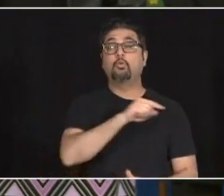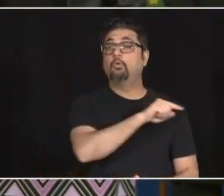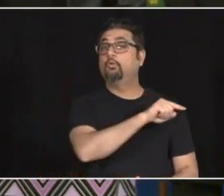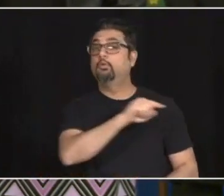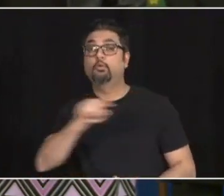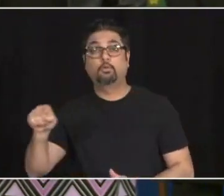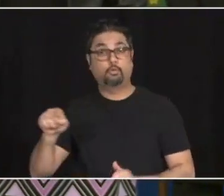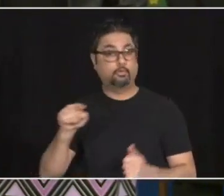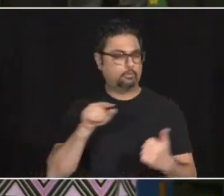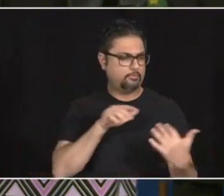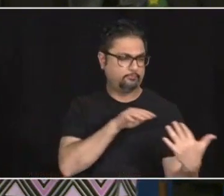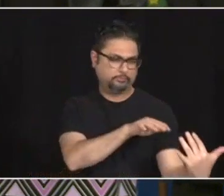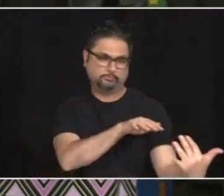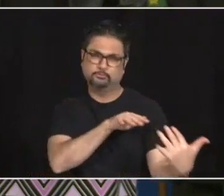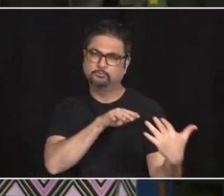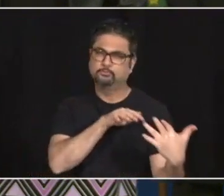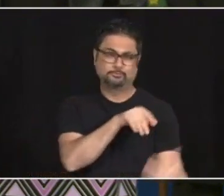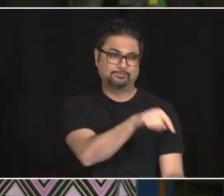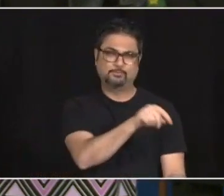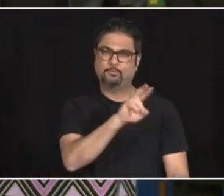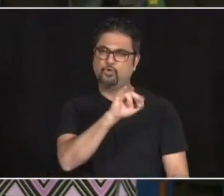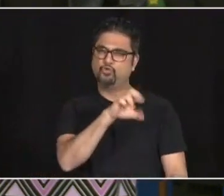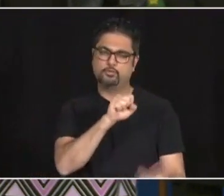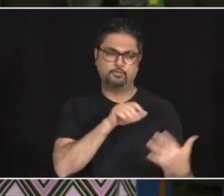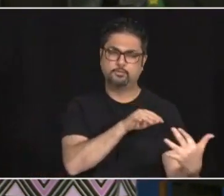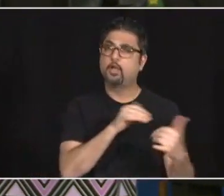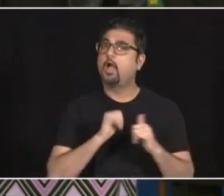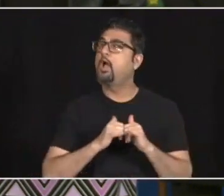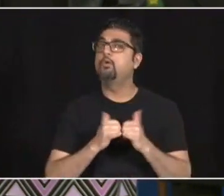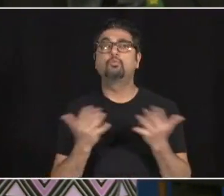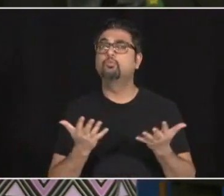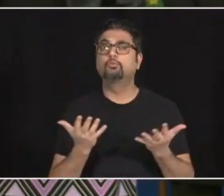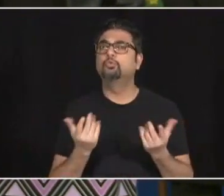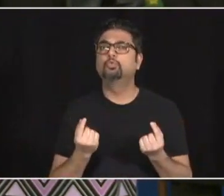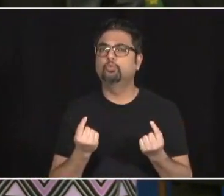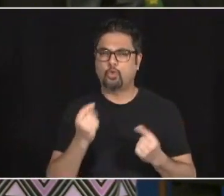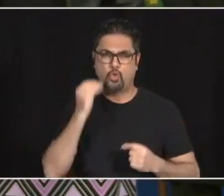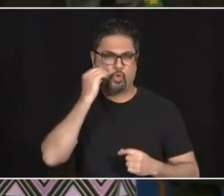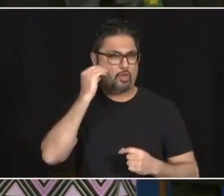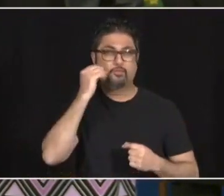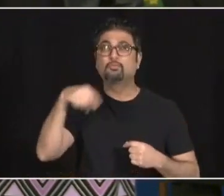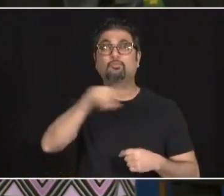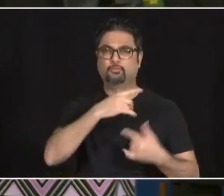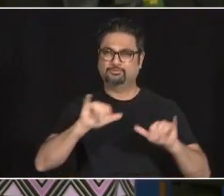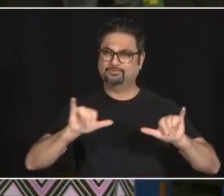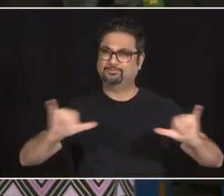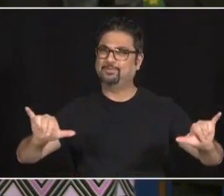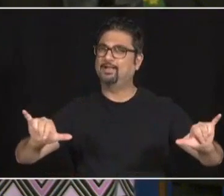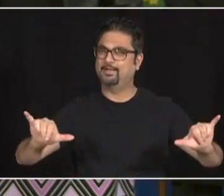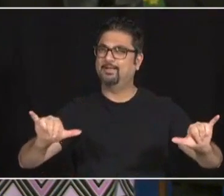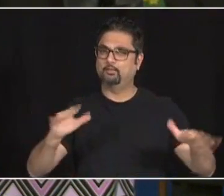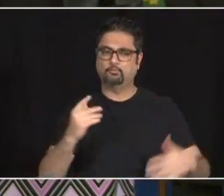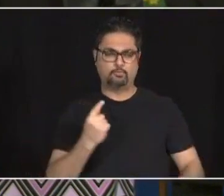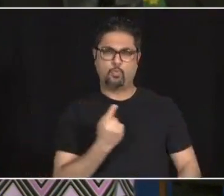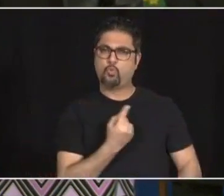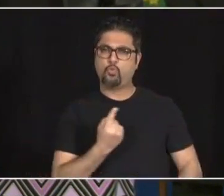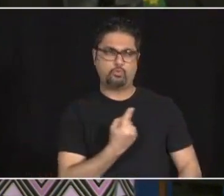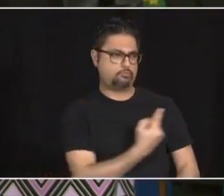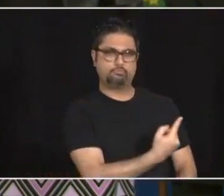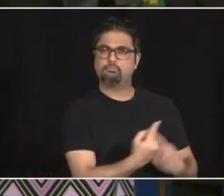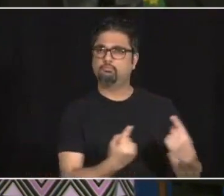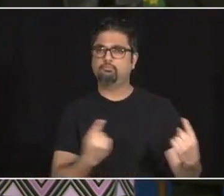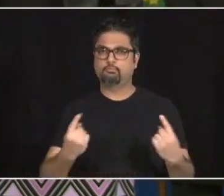means staying home, isolating, stopping the spread. But for the frontline